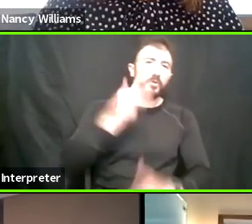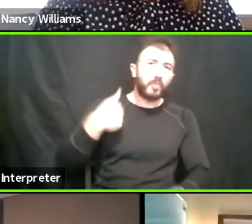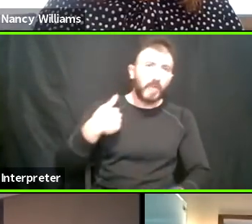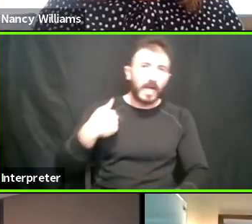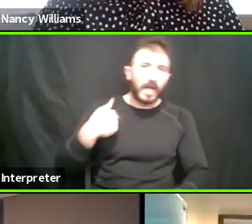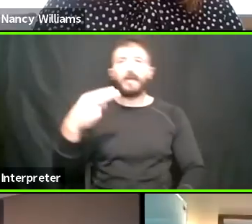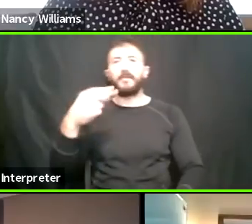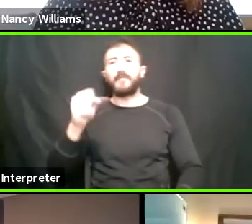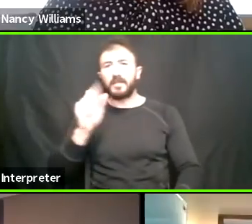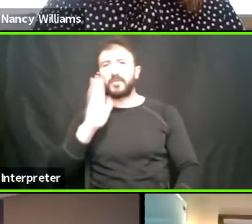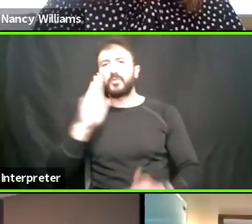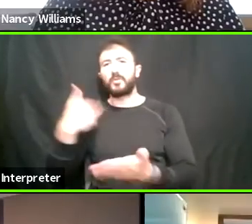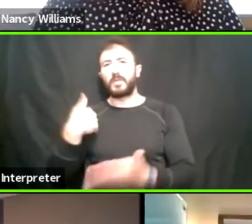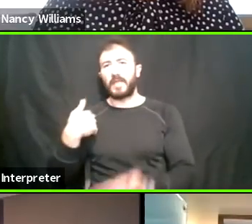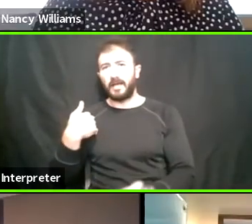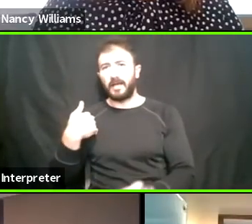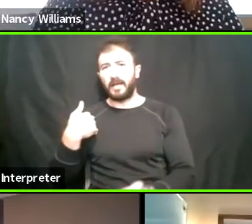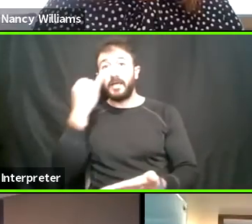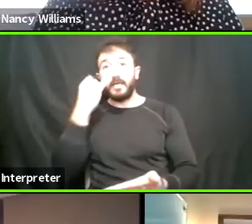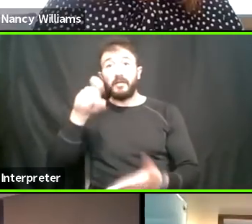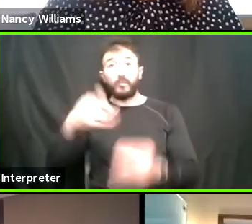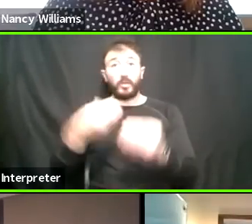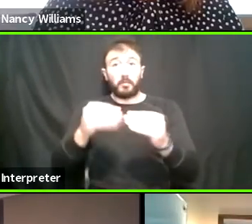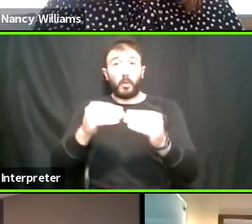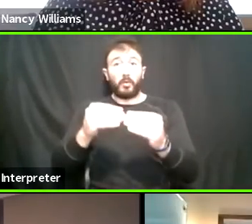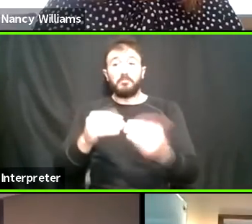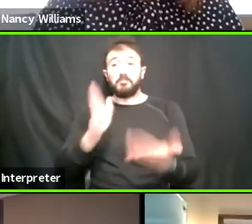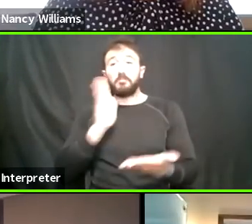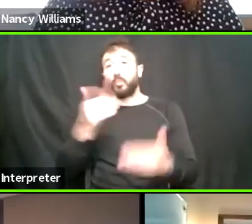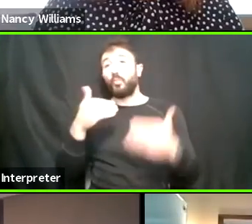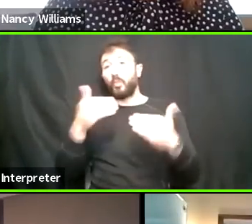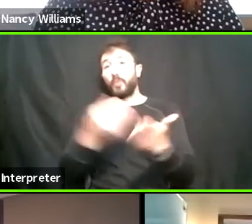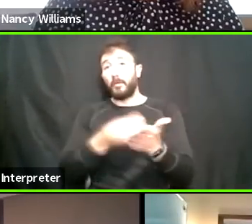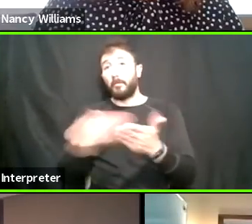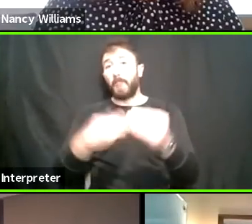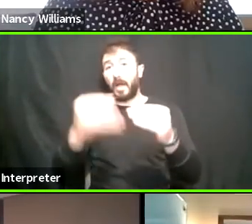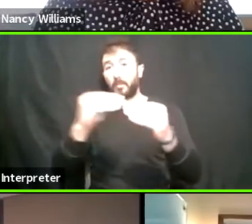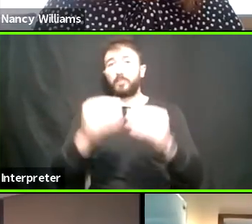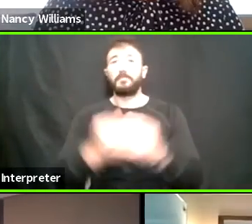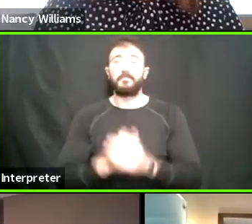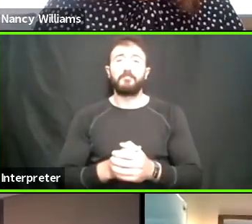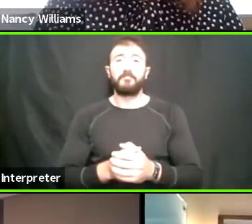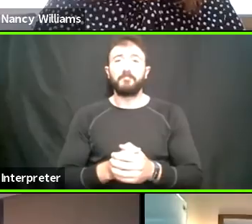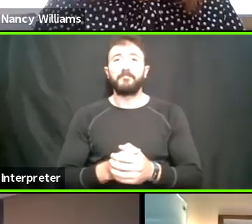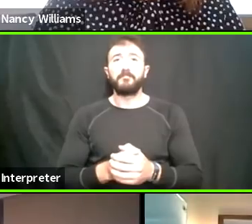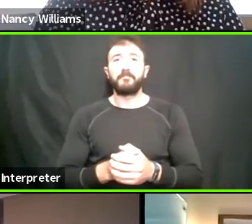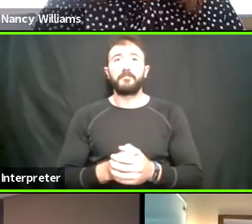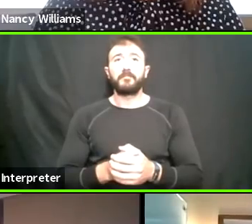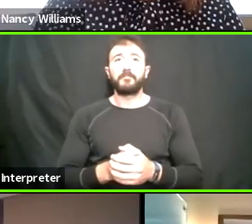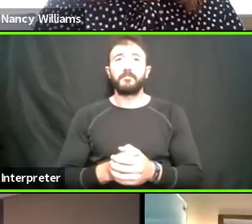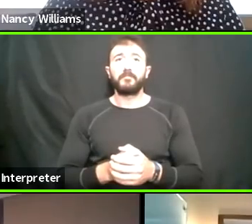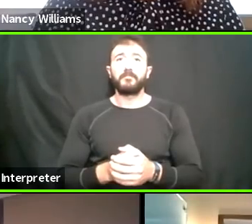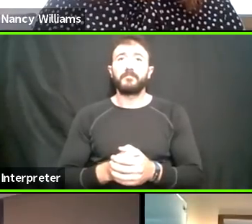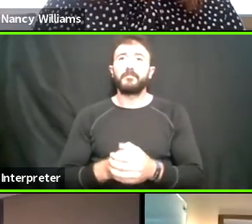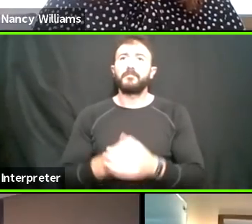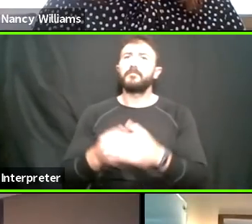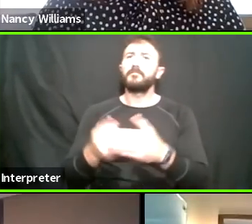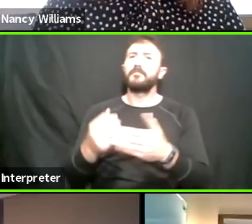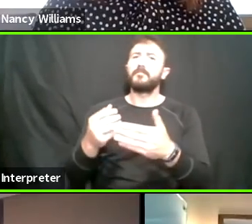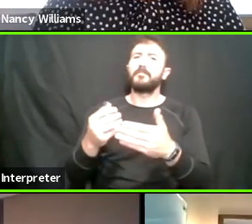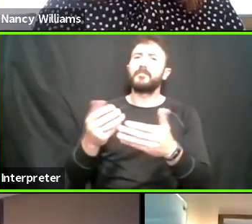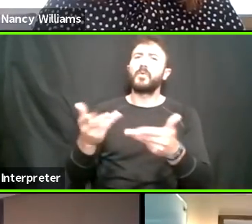we will watch the need. If we need more, then we'll get more thermometers for the buildings. What about families out